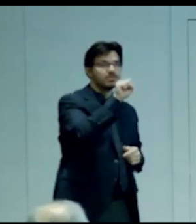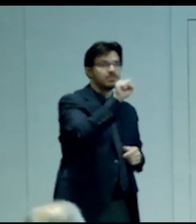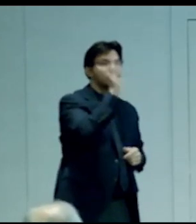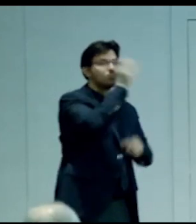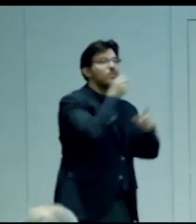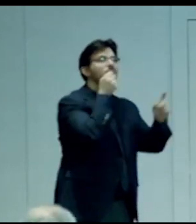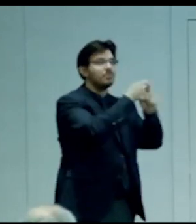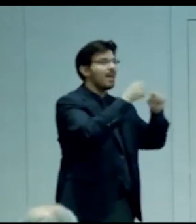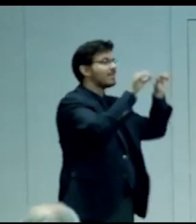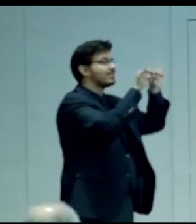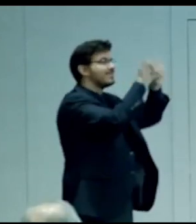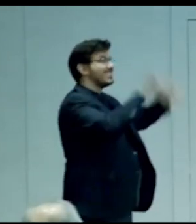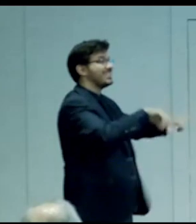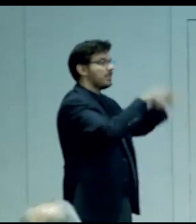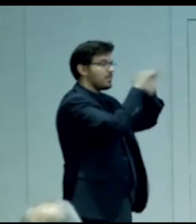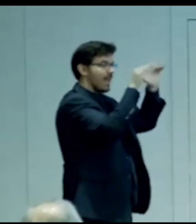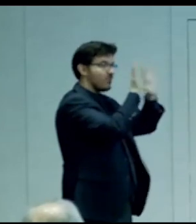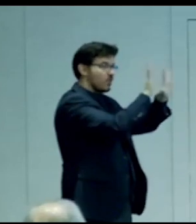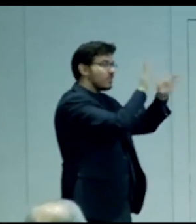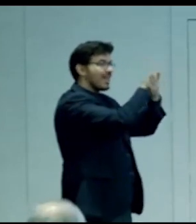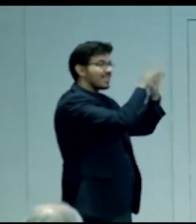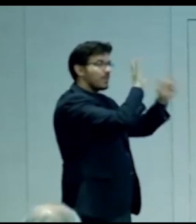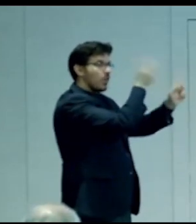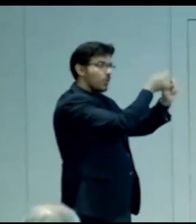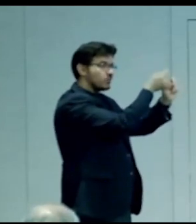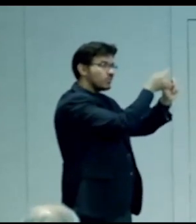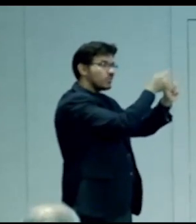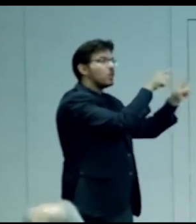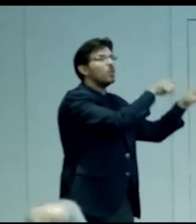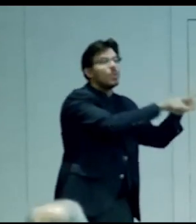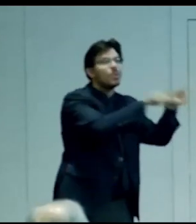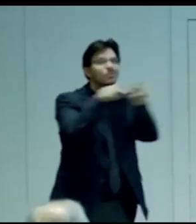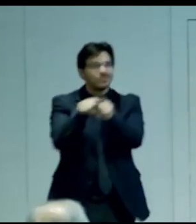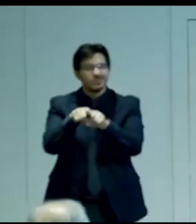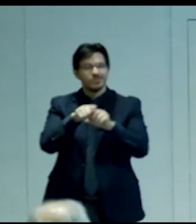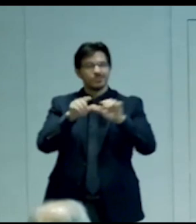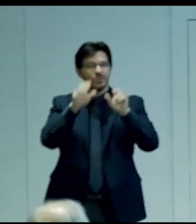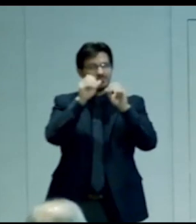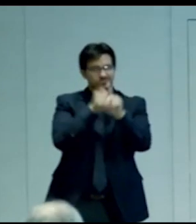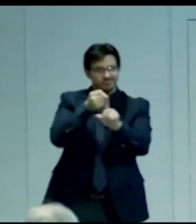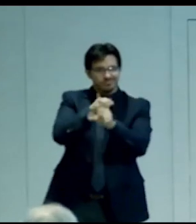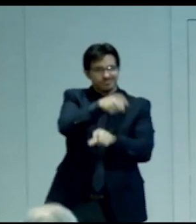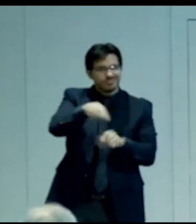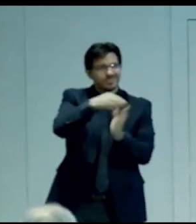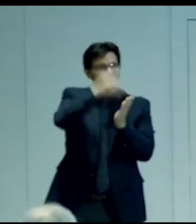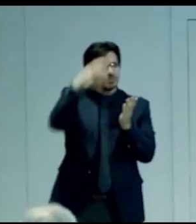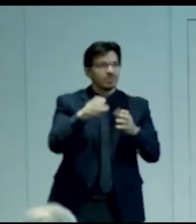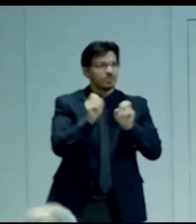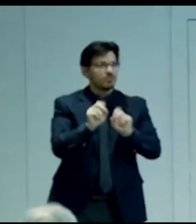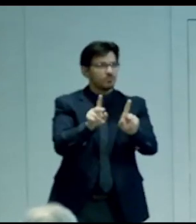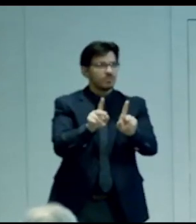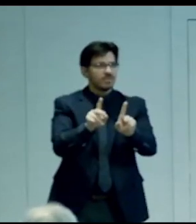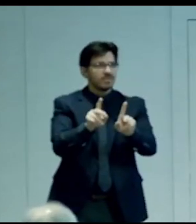system-level definition of academic culture, but also the student opportunity, as well as directly